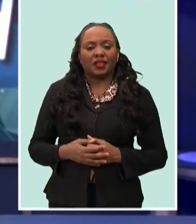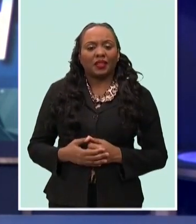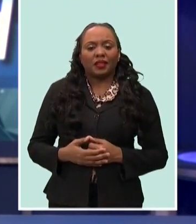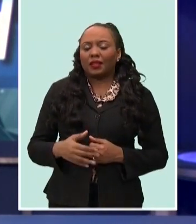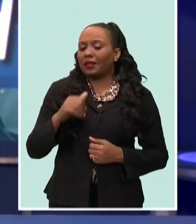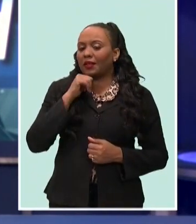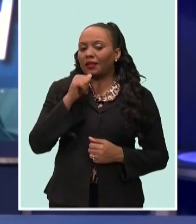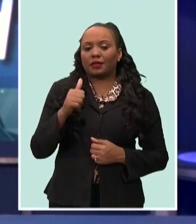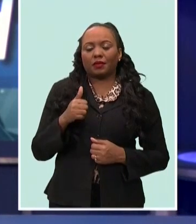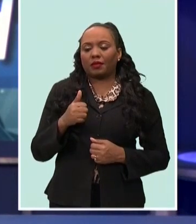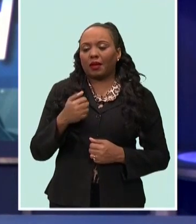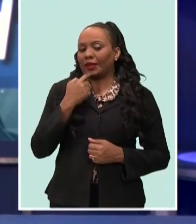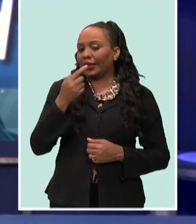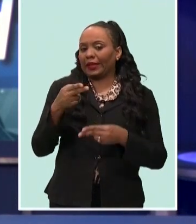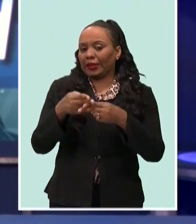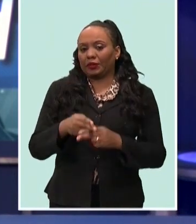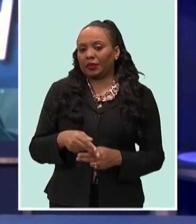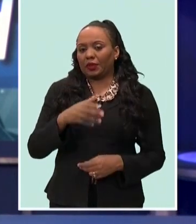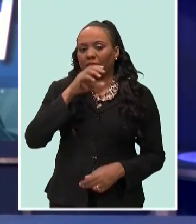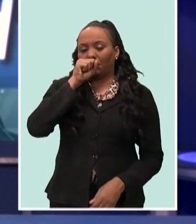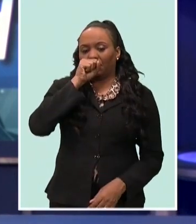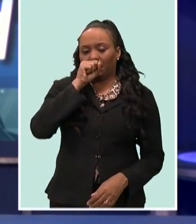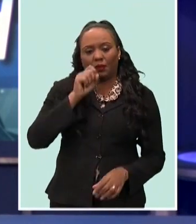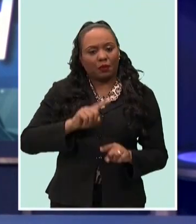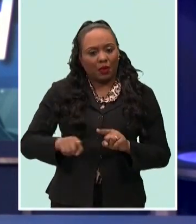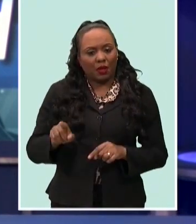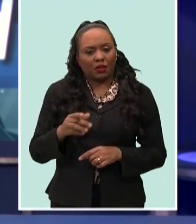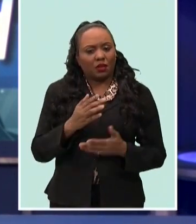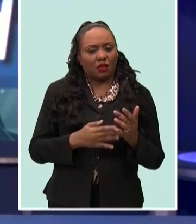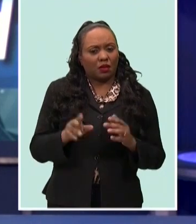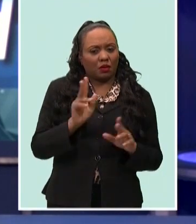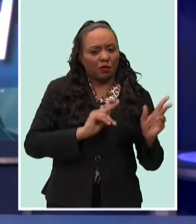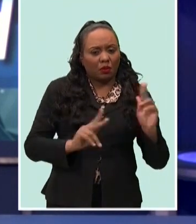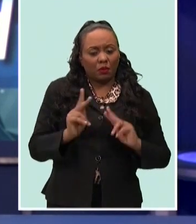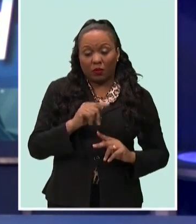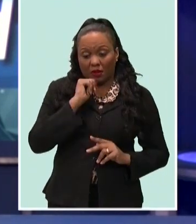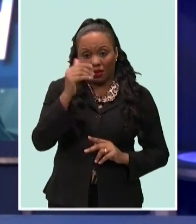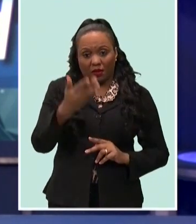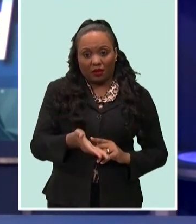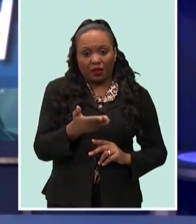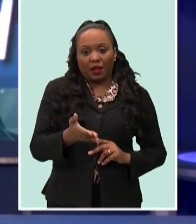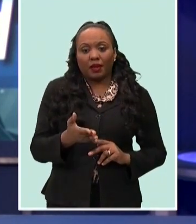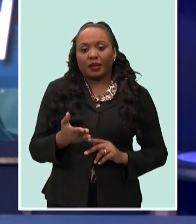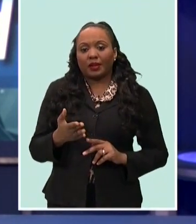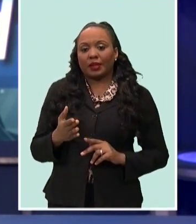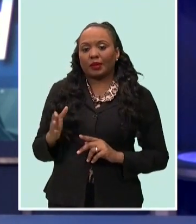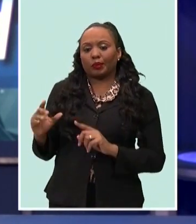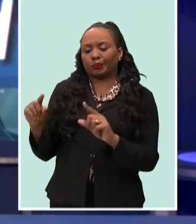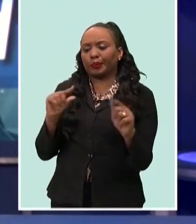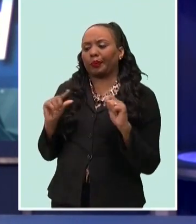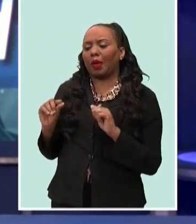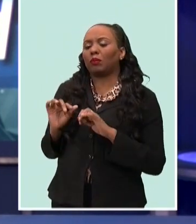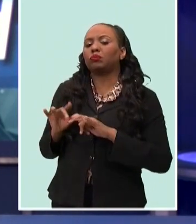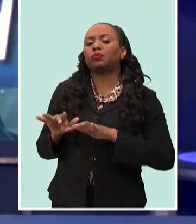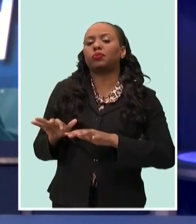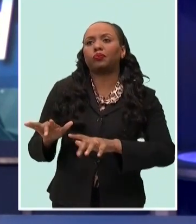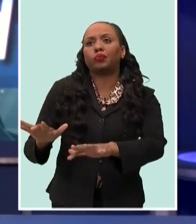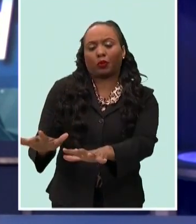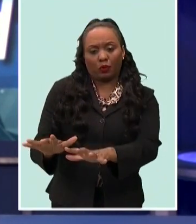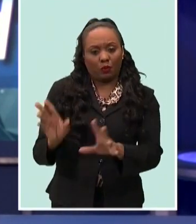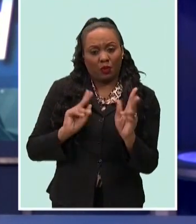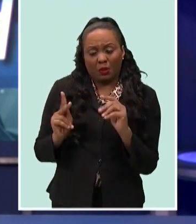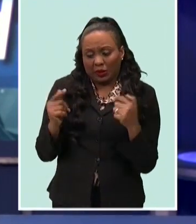Gonzalez did not name any of the subjects, but said that one or two others who were not at the conference decided to spread further fear and